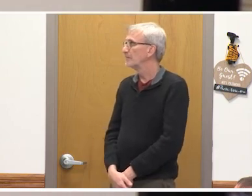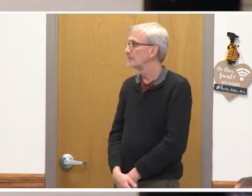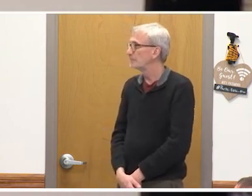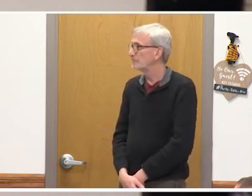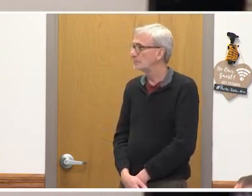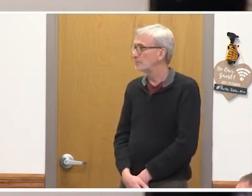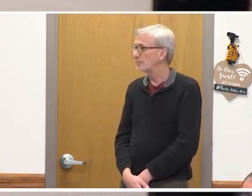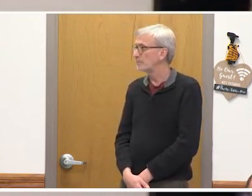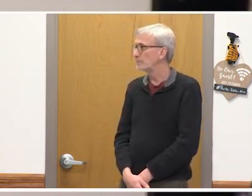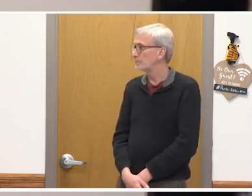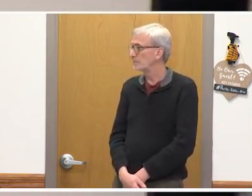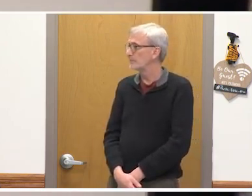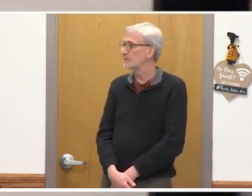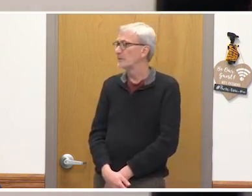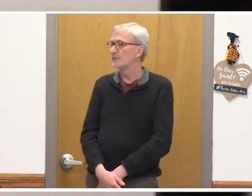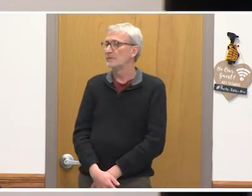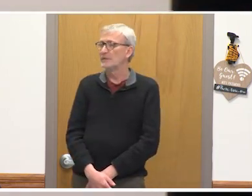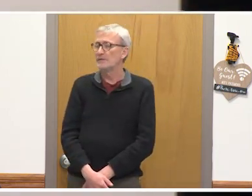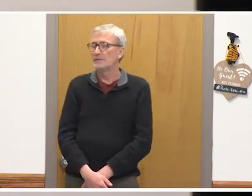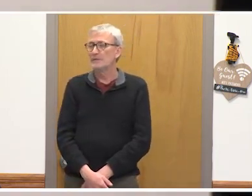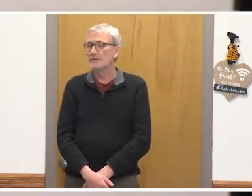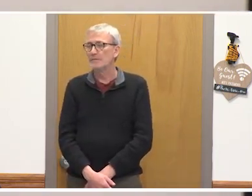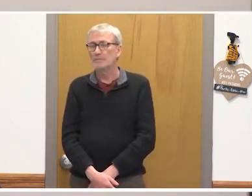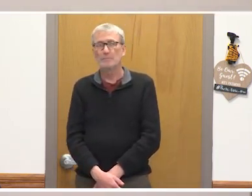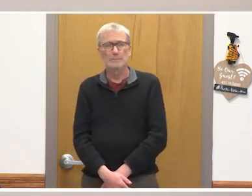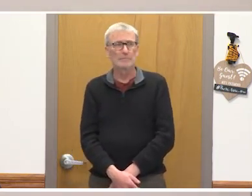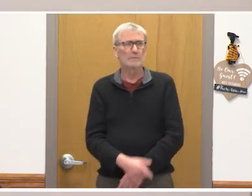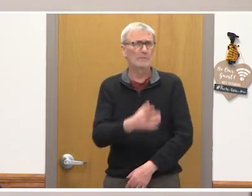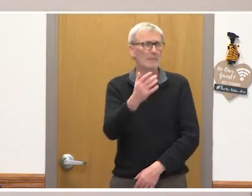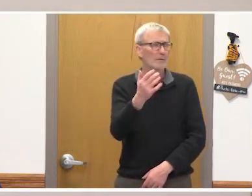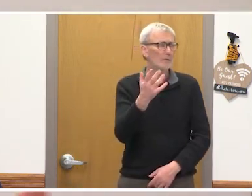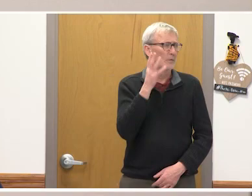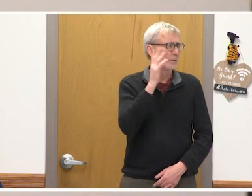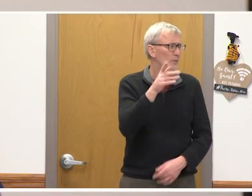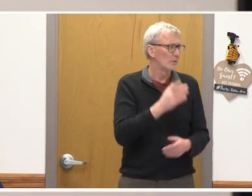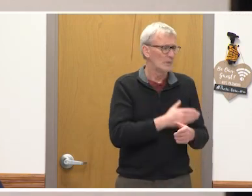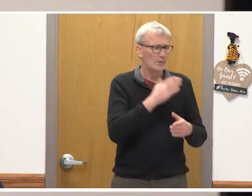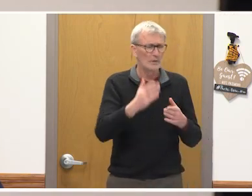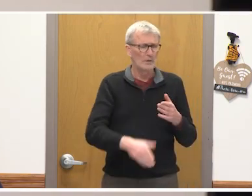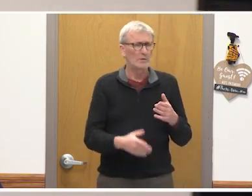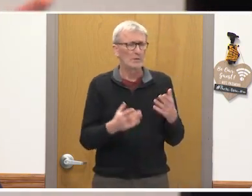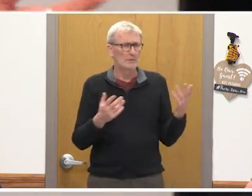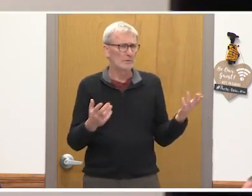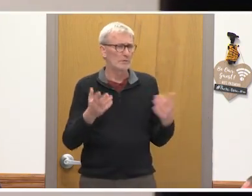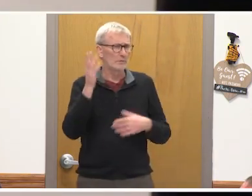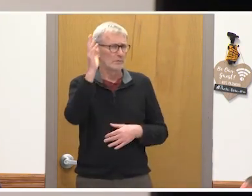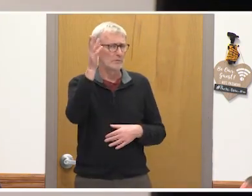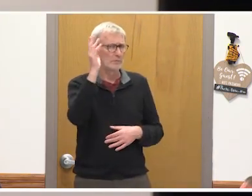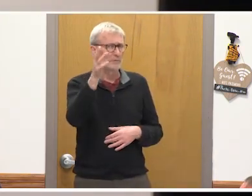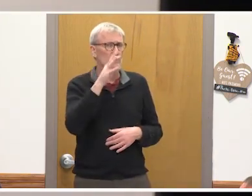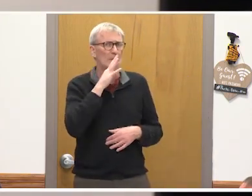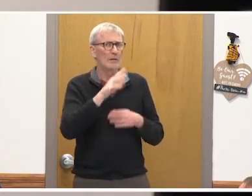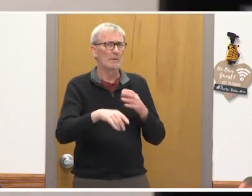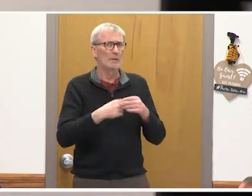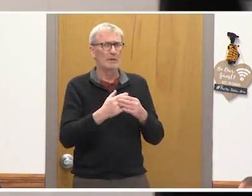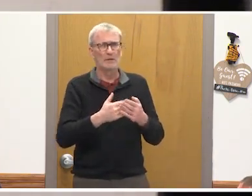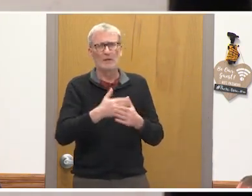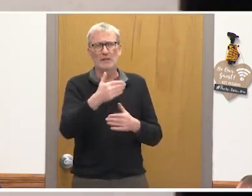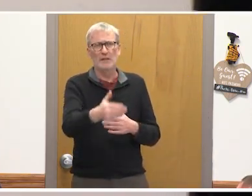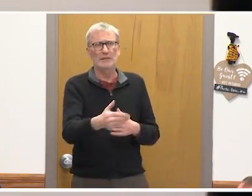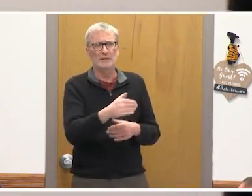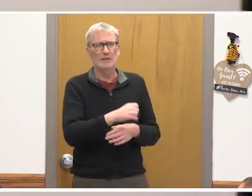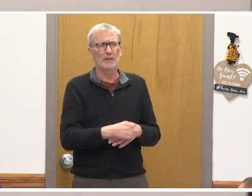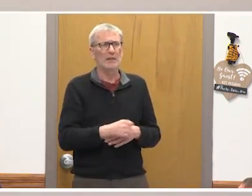to Lila. All right, so I will wrap up this presentation portion by talking about next steps for the project.